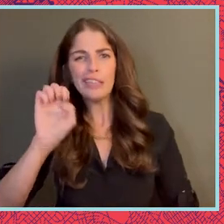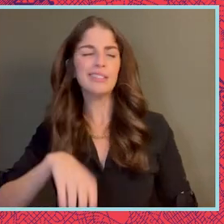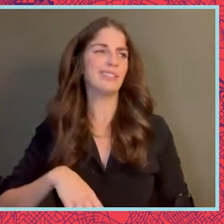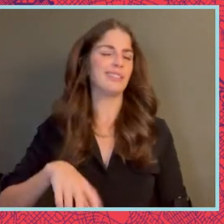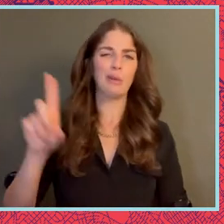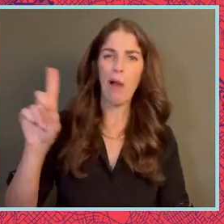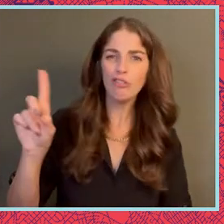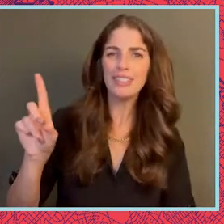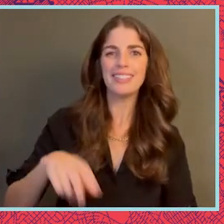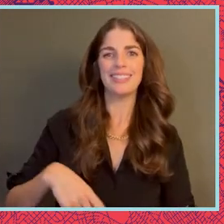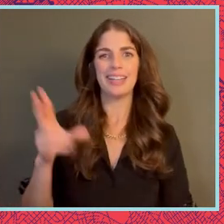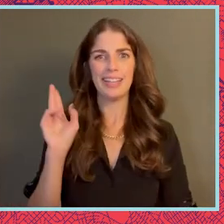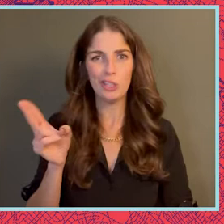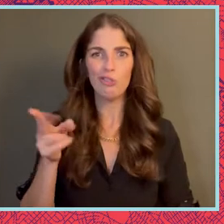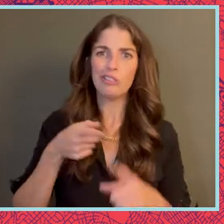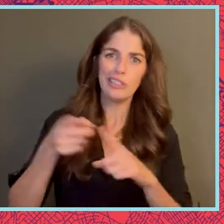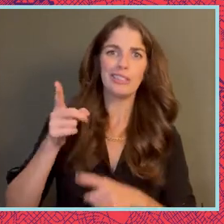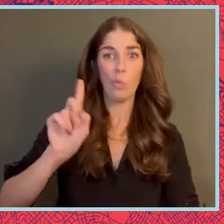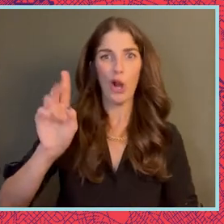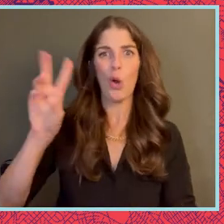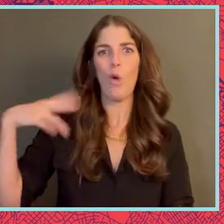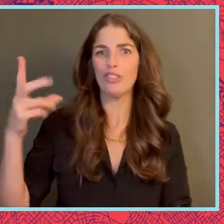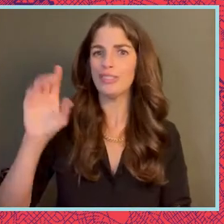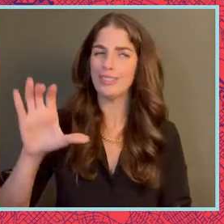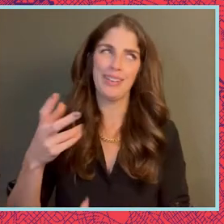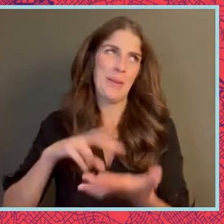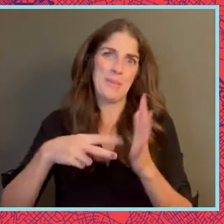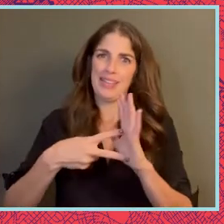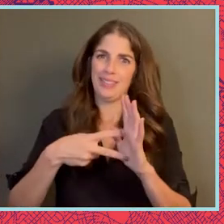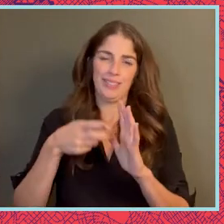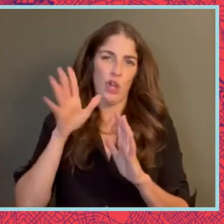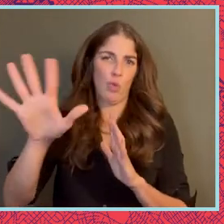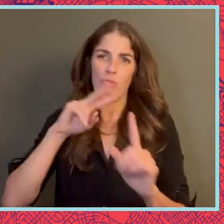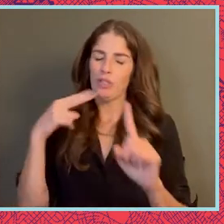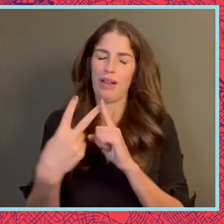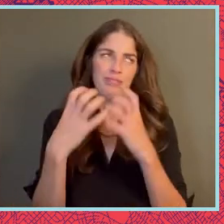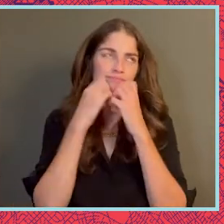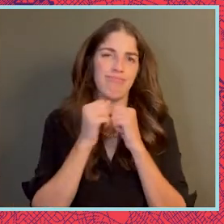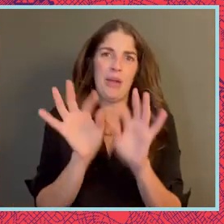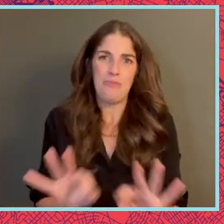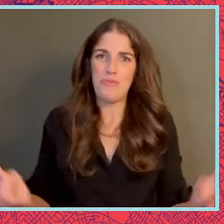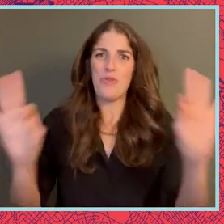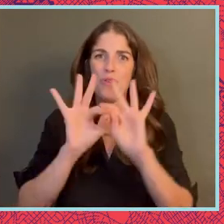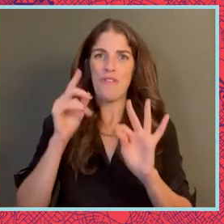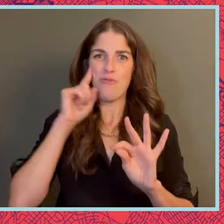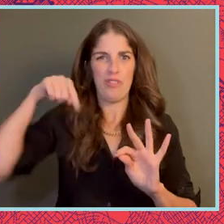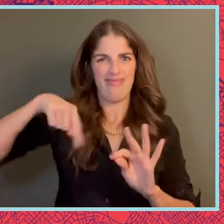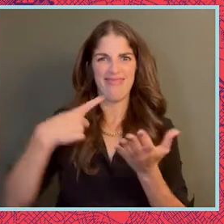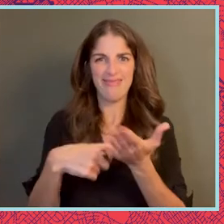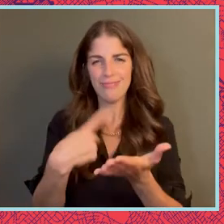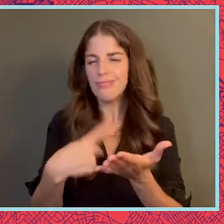D.C., your insights are kind of invaluable to this conversation. Can you walk us briefly through the role you